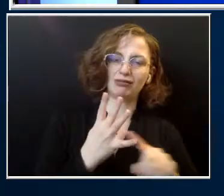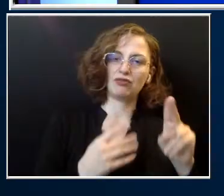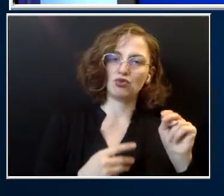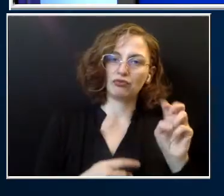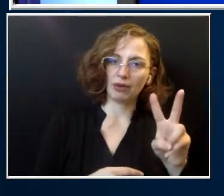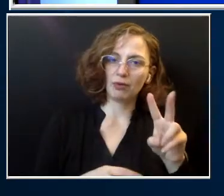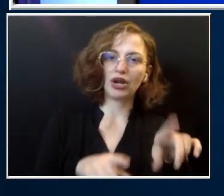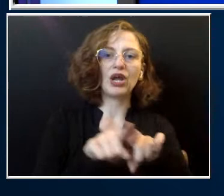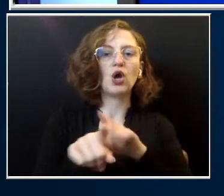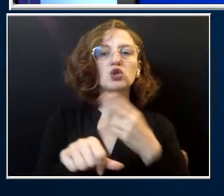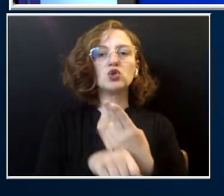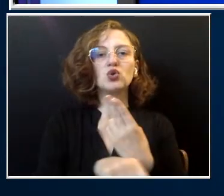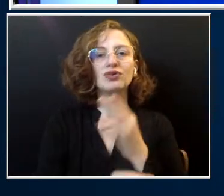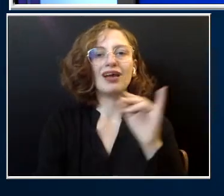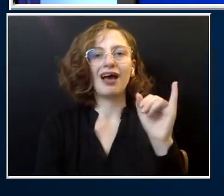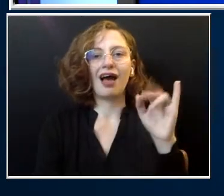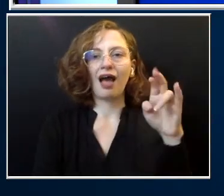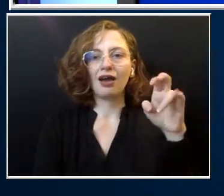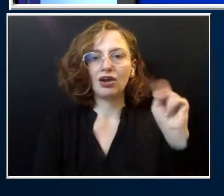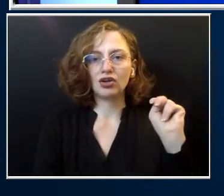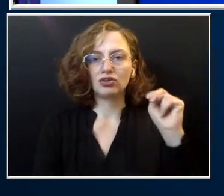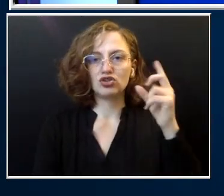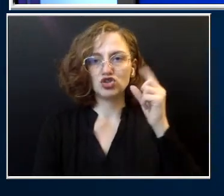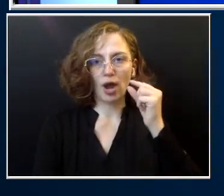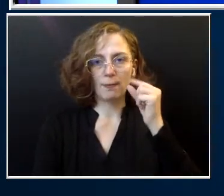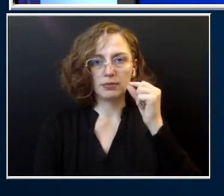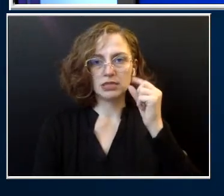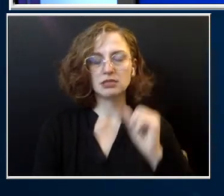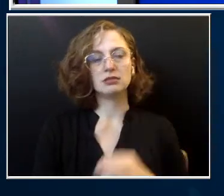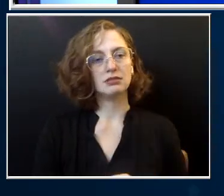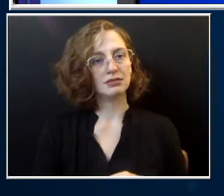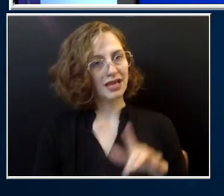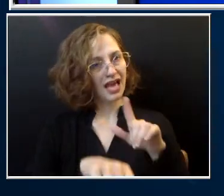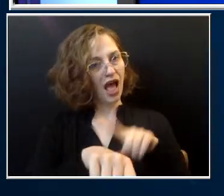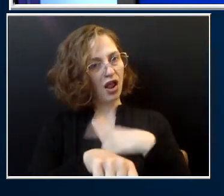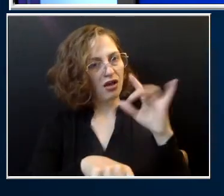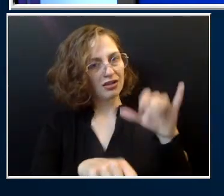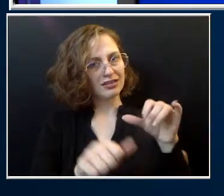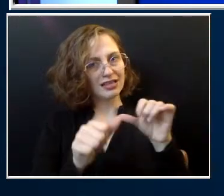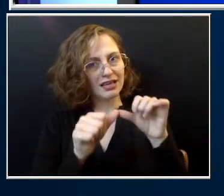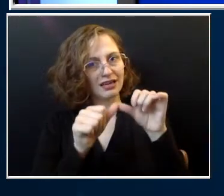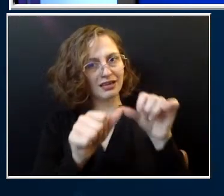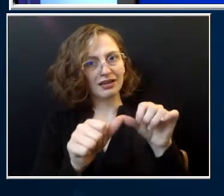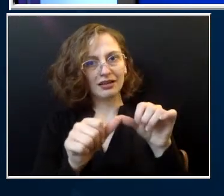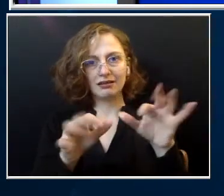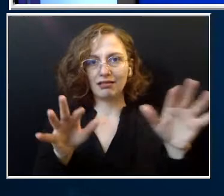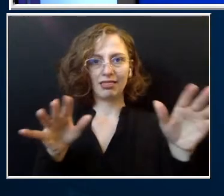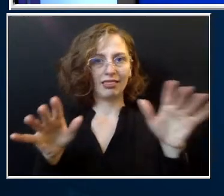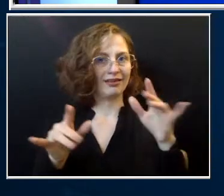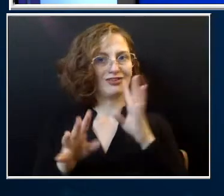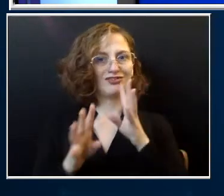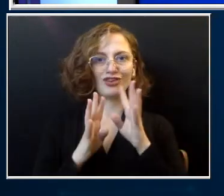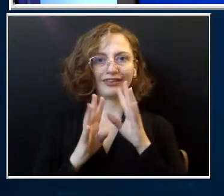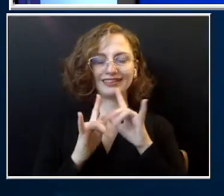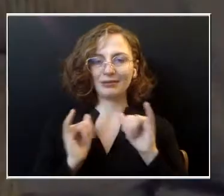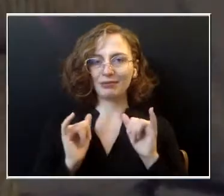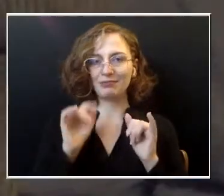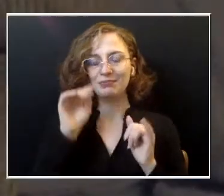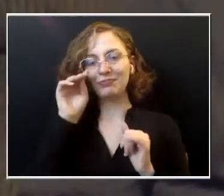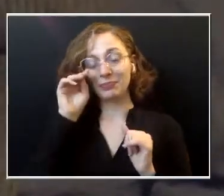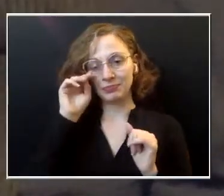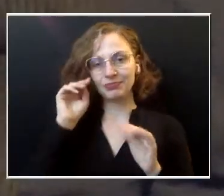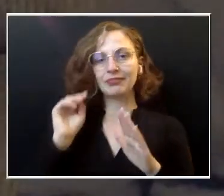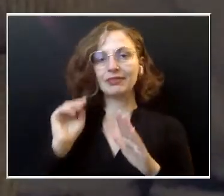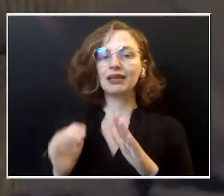he be on those? Doc, do we know about how long? Yeah, The iron drops, I'm not quite sure.